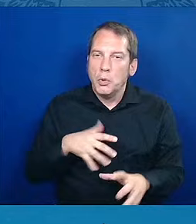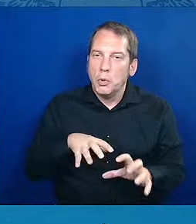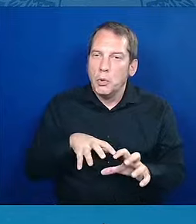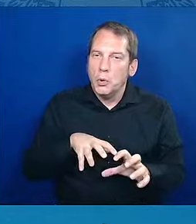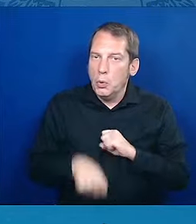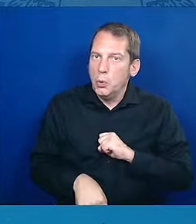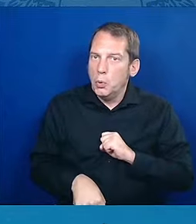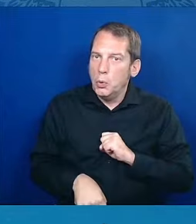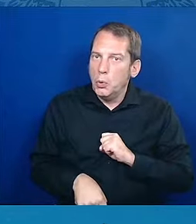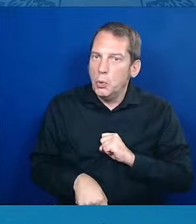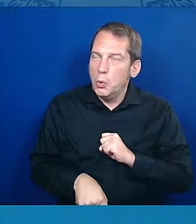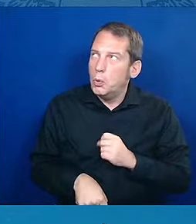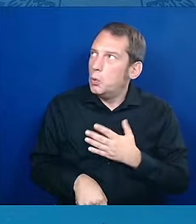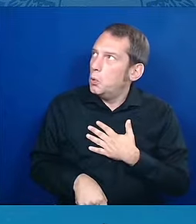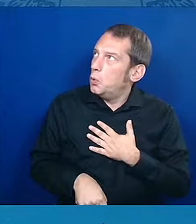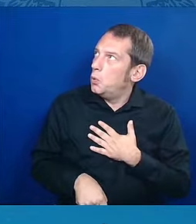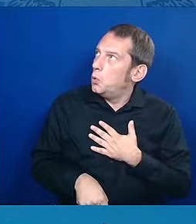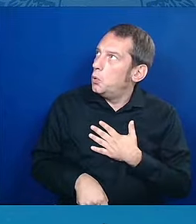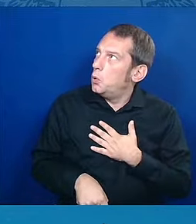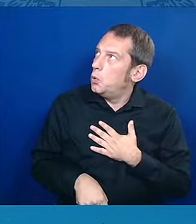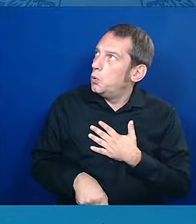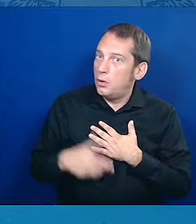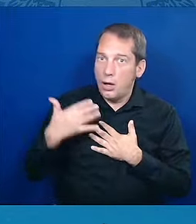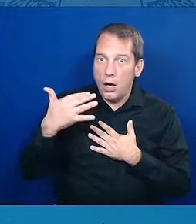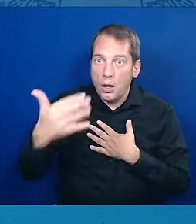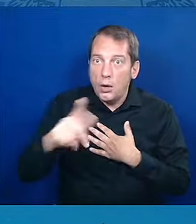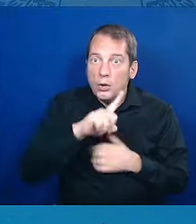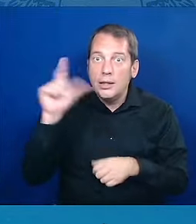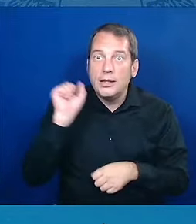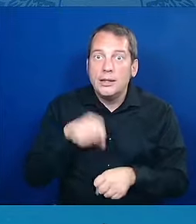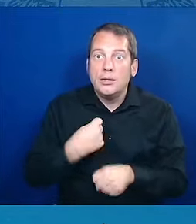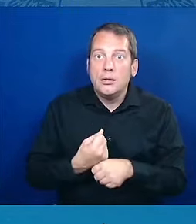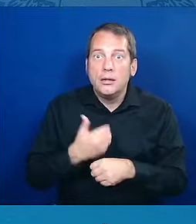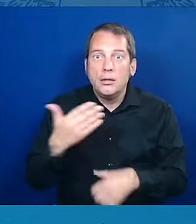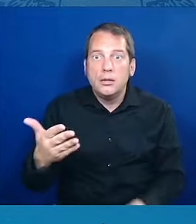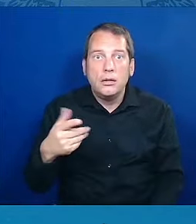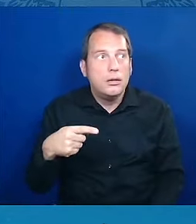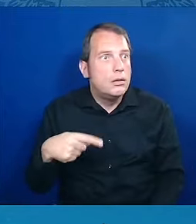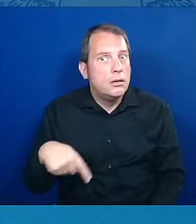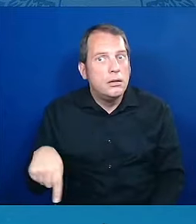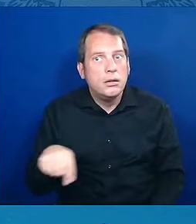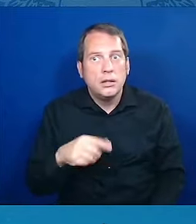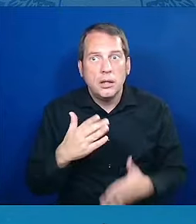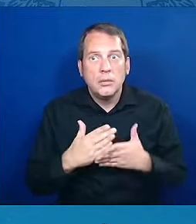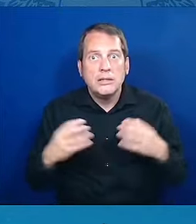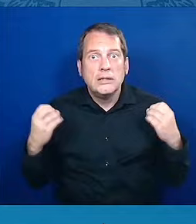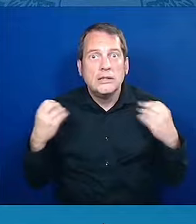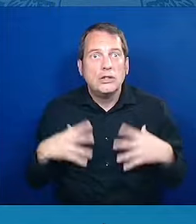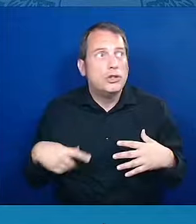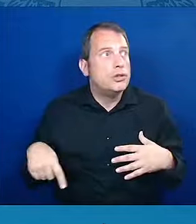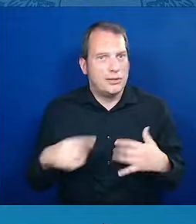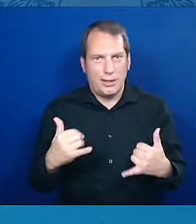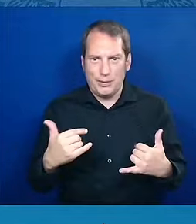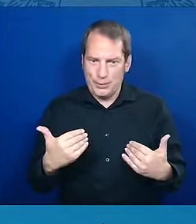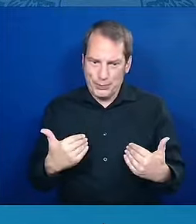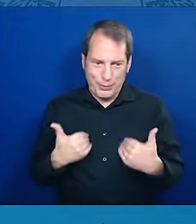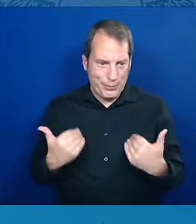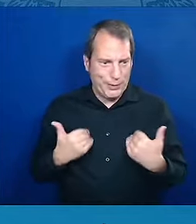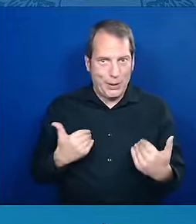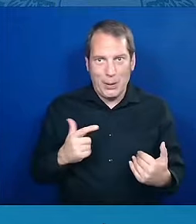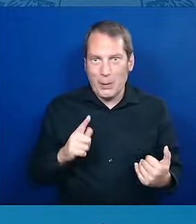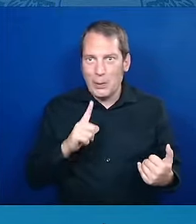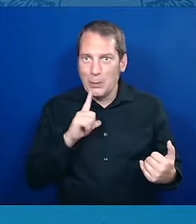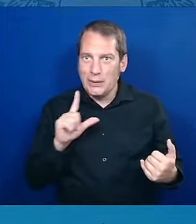later that there are some young teachers in their 20s who are afraid to put